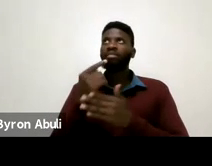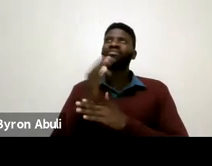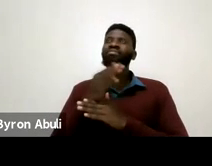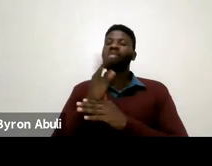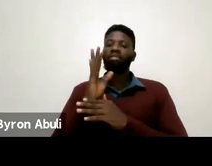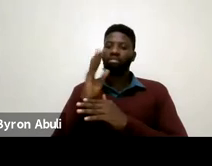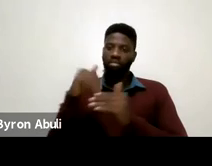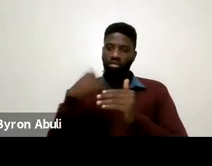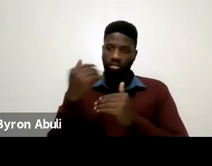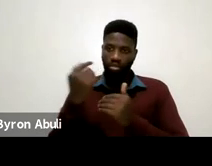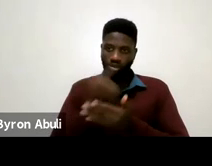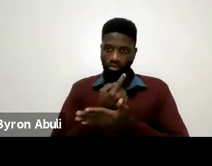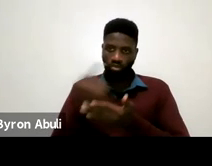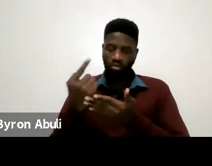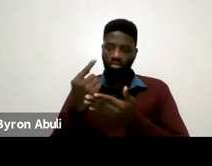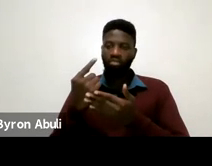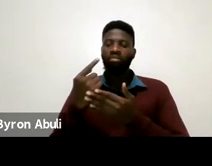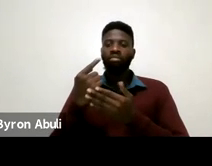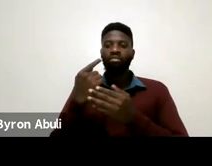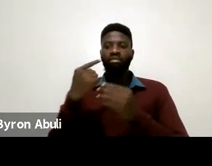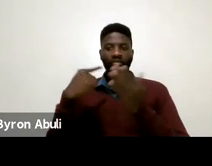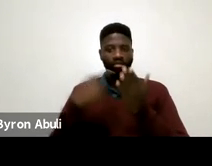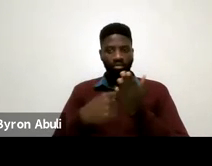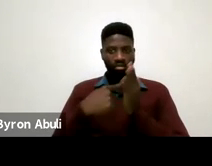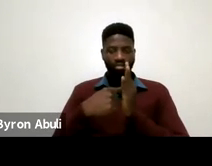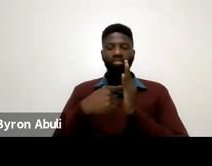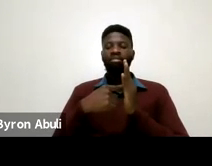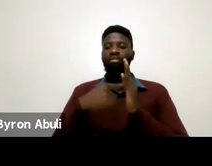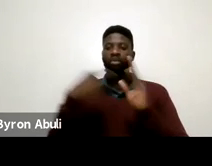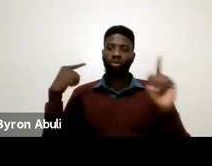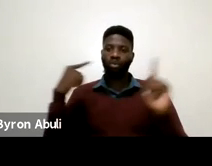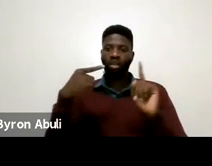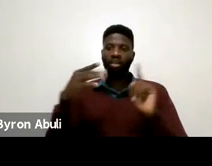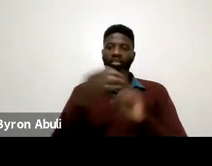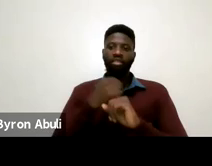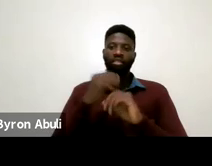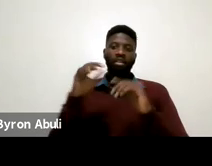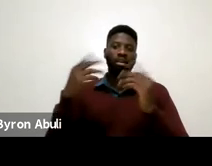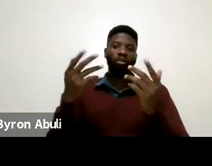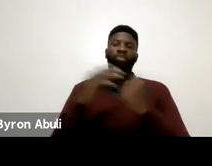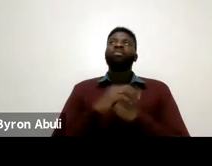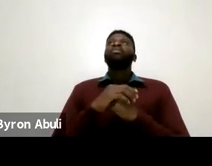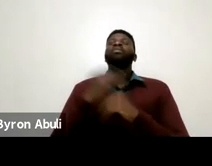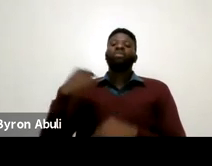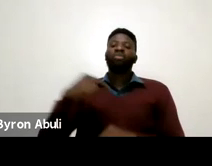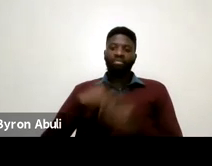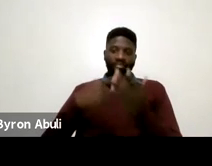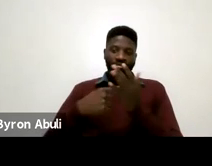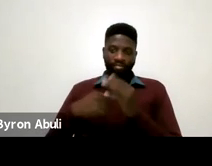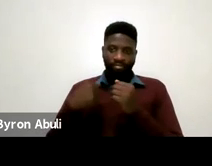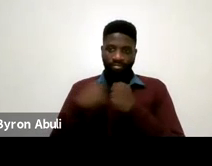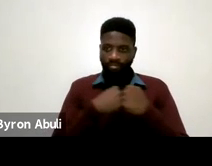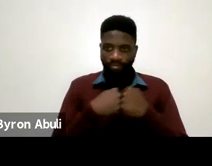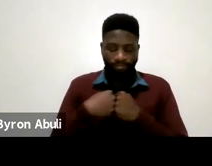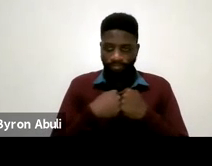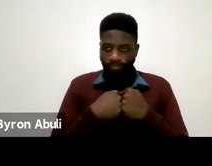week, we'll discover how we can achieve the goals we have set. We'll look at the challenges of keeping on